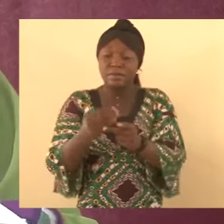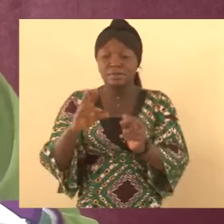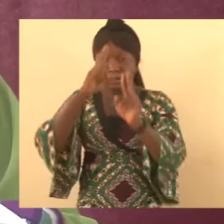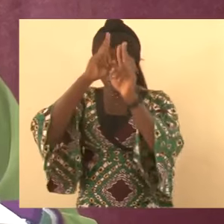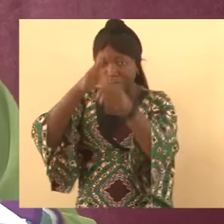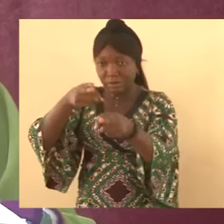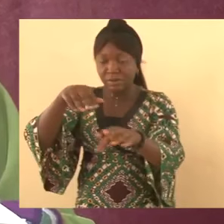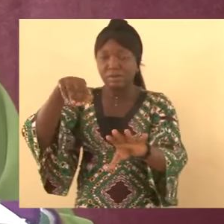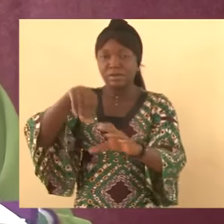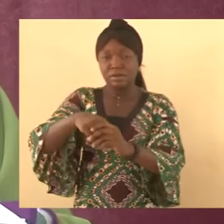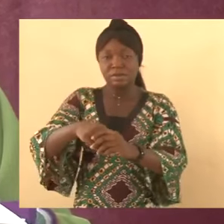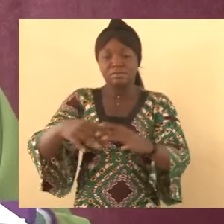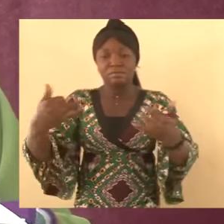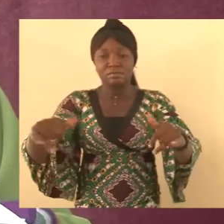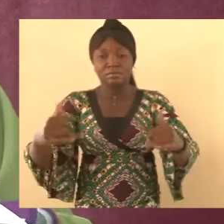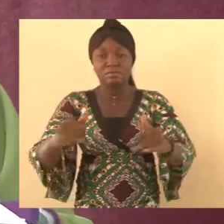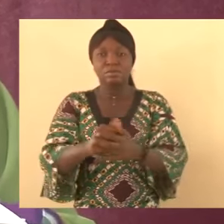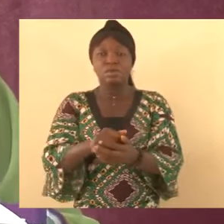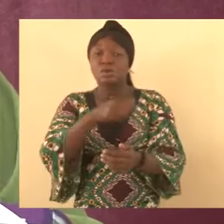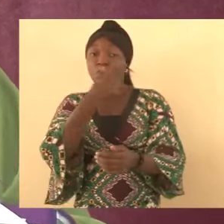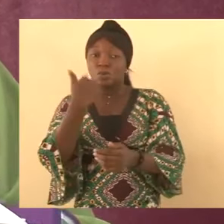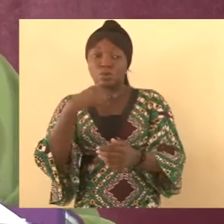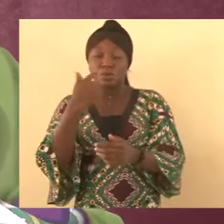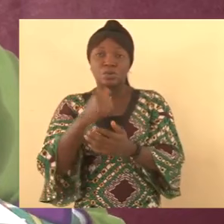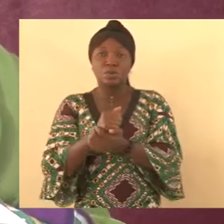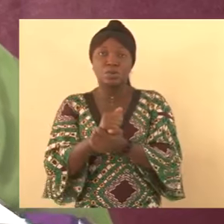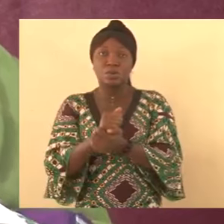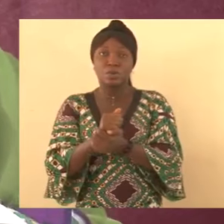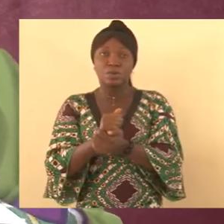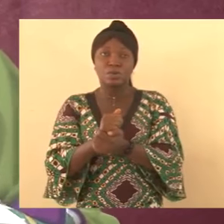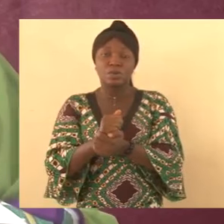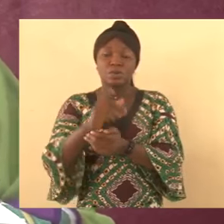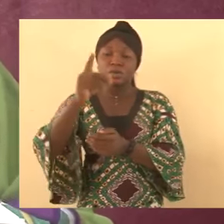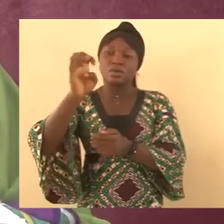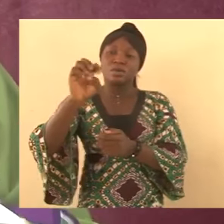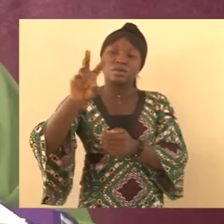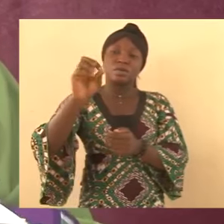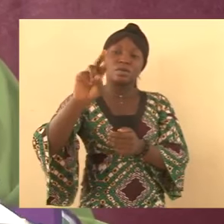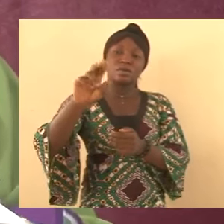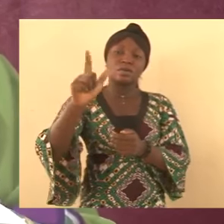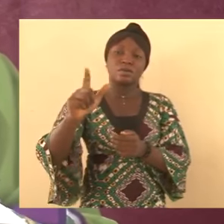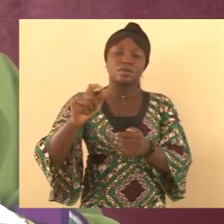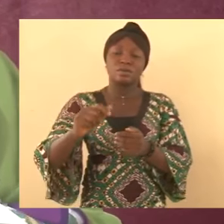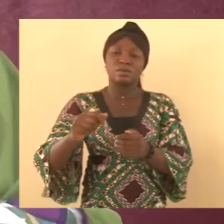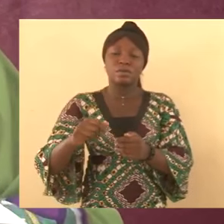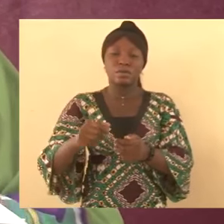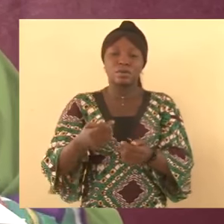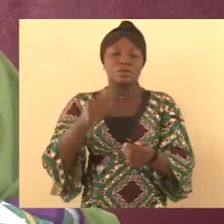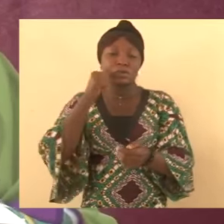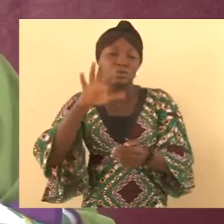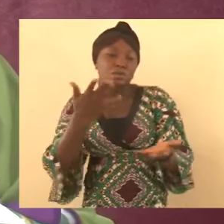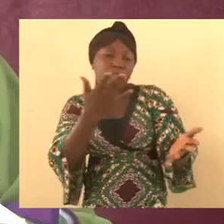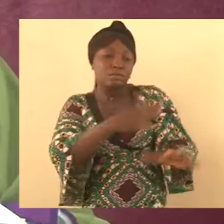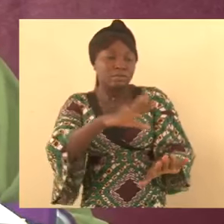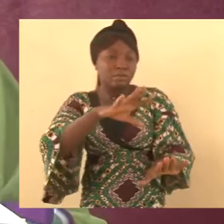of honor at feasts, who devour widows' houses and for a